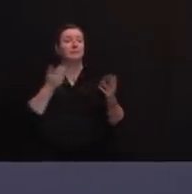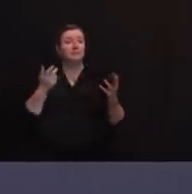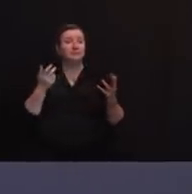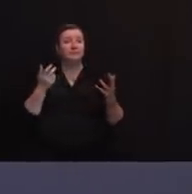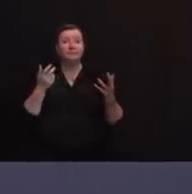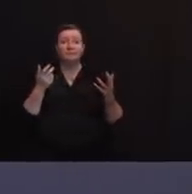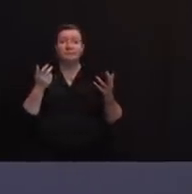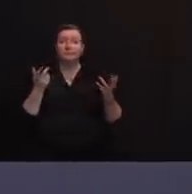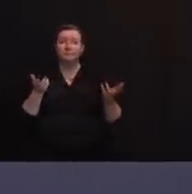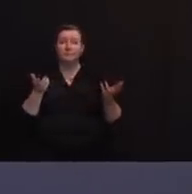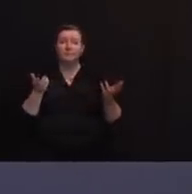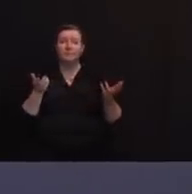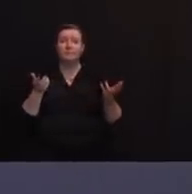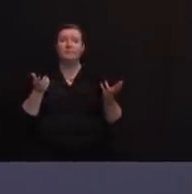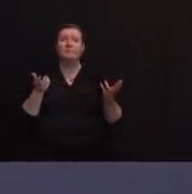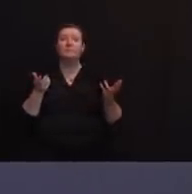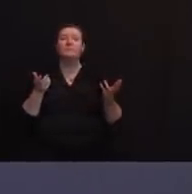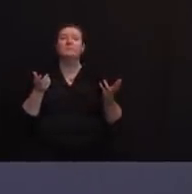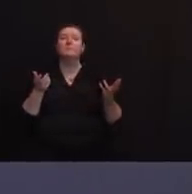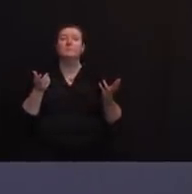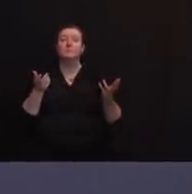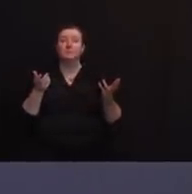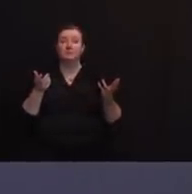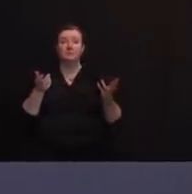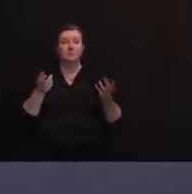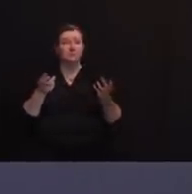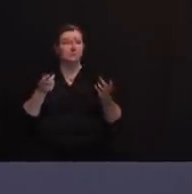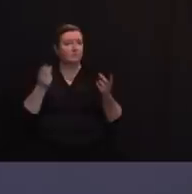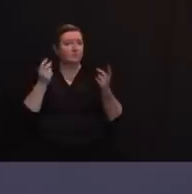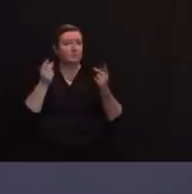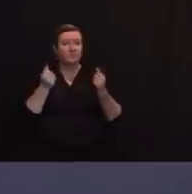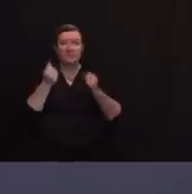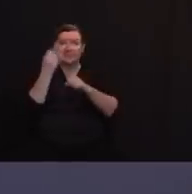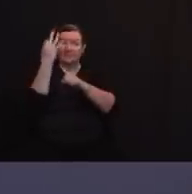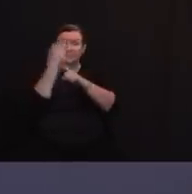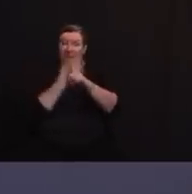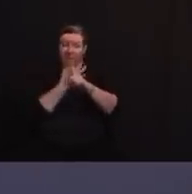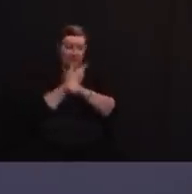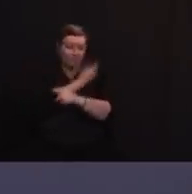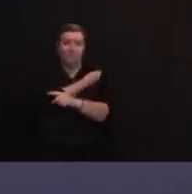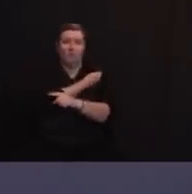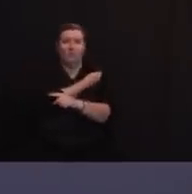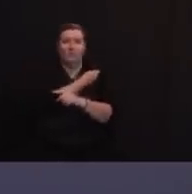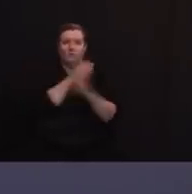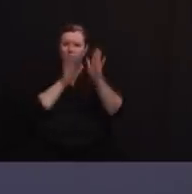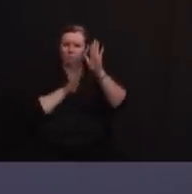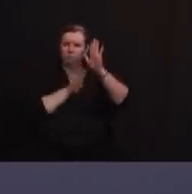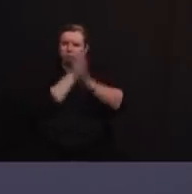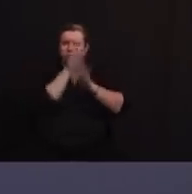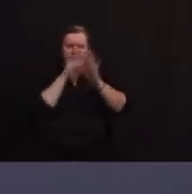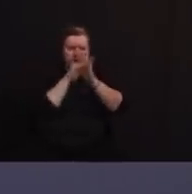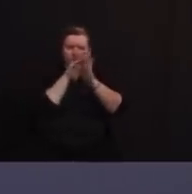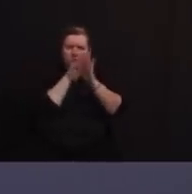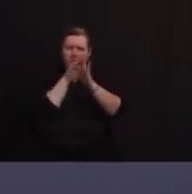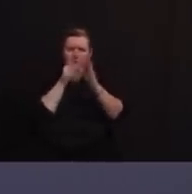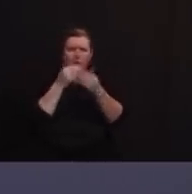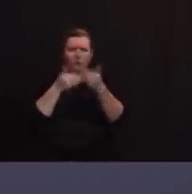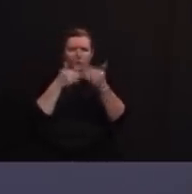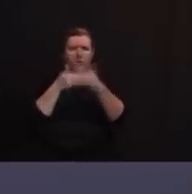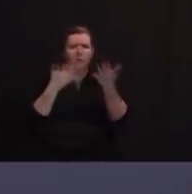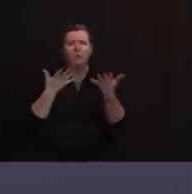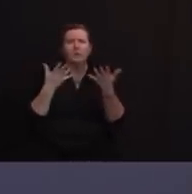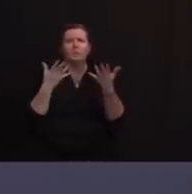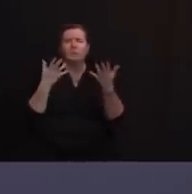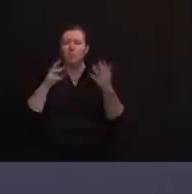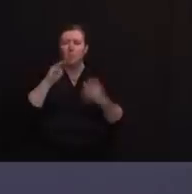this than I, is nothing short of miraculous. Now, it's not just the private companies, it's the federal government, it's decades of investment